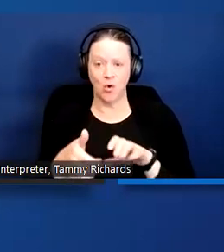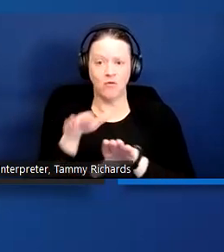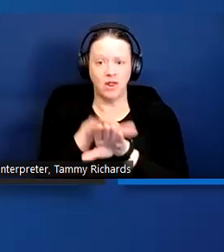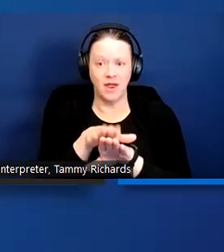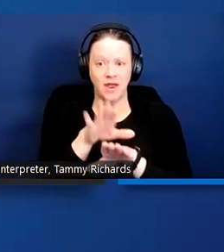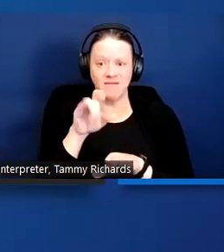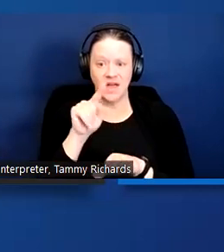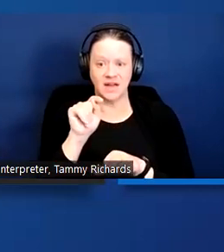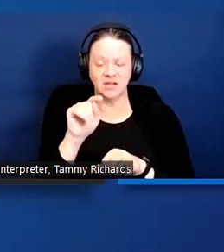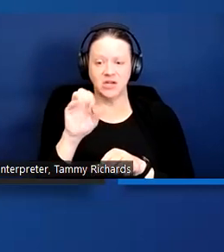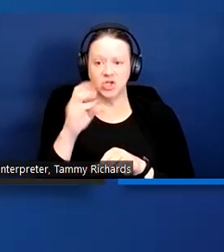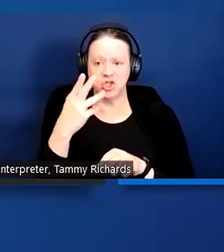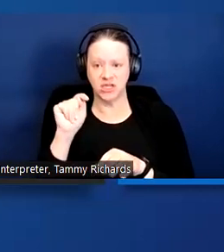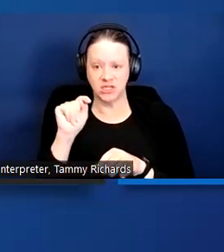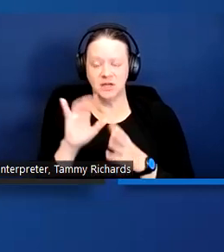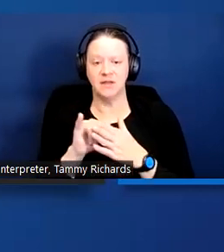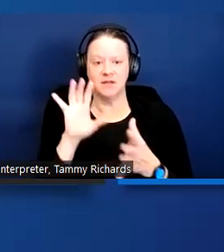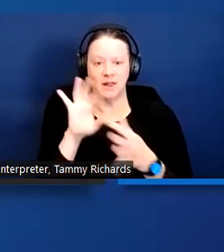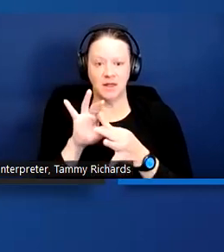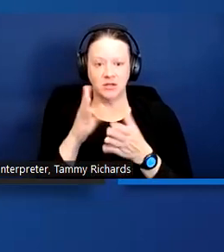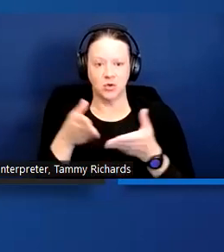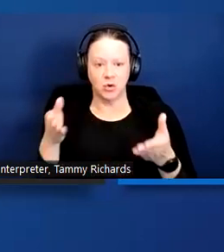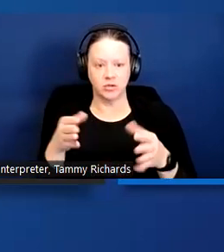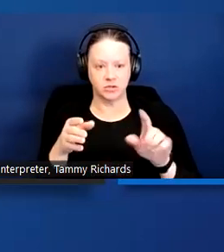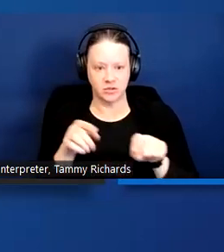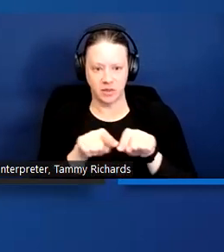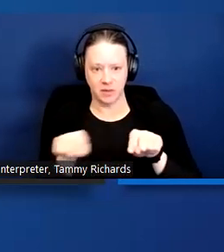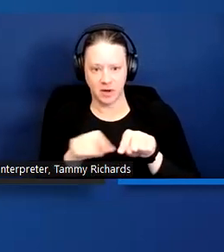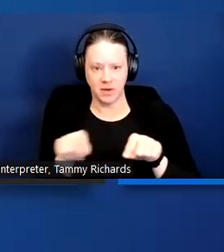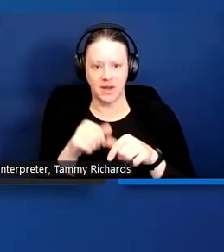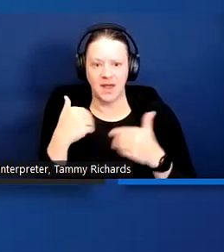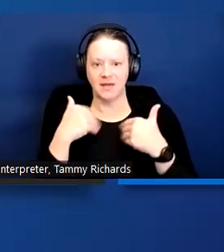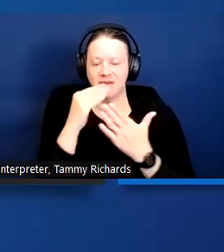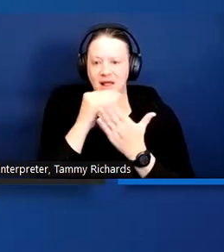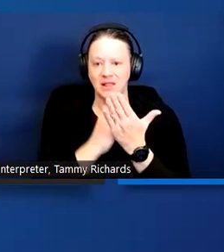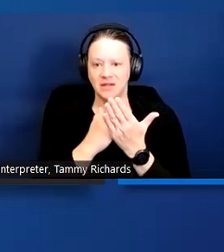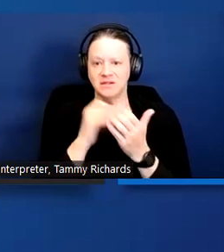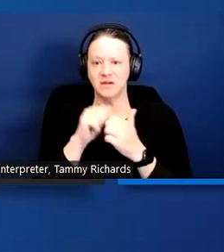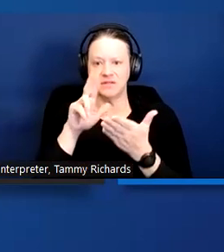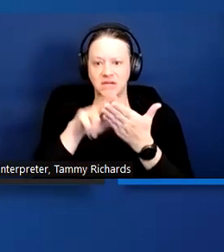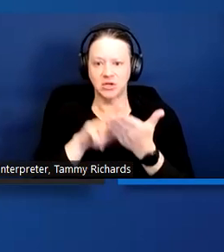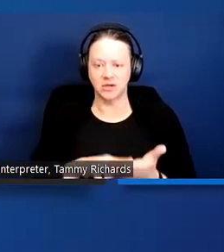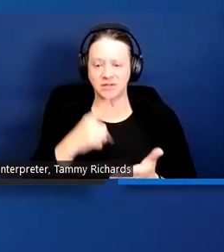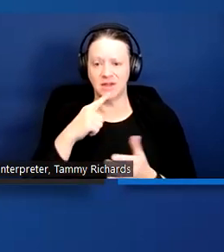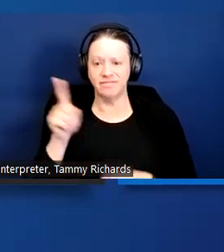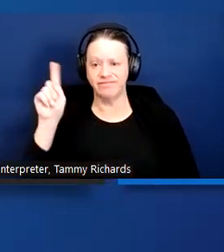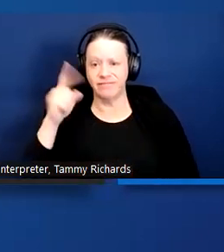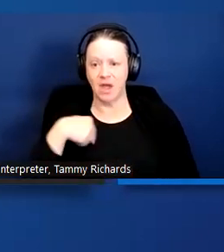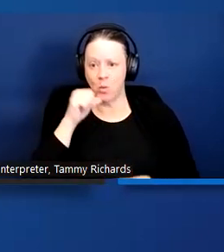which is a linked source there, has a list of signatories who have basically stated that they won't use these